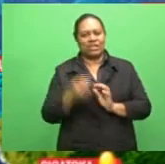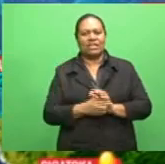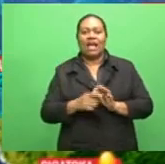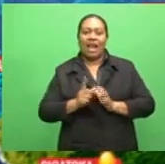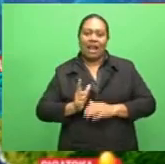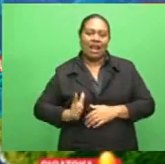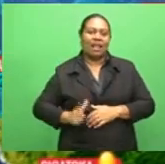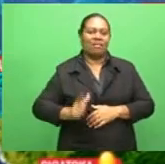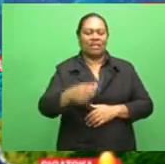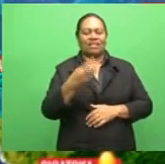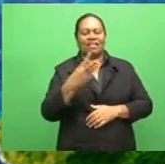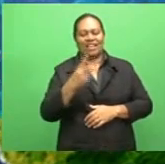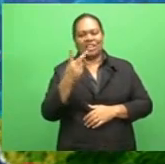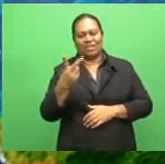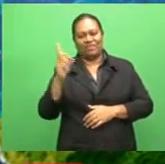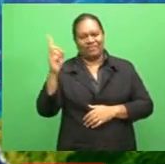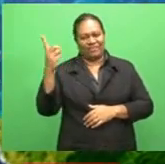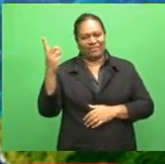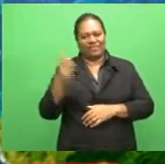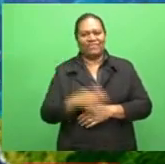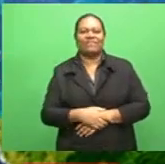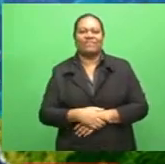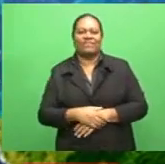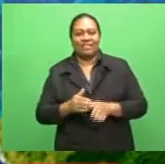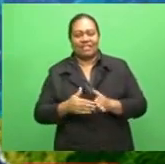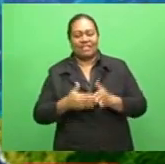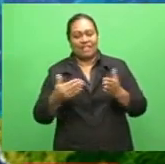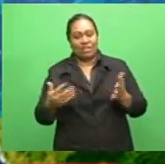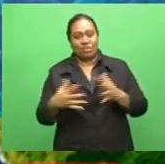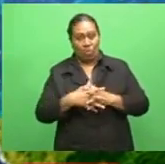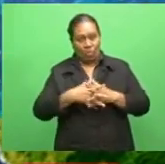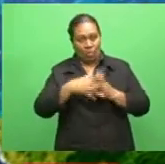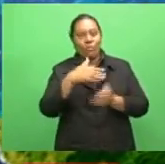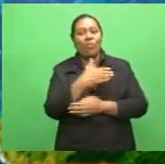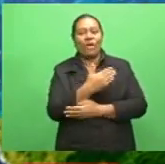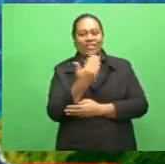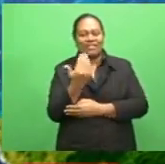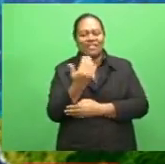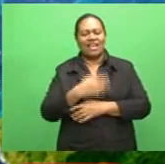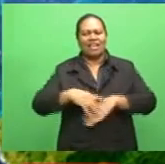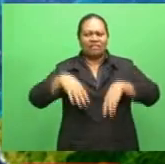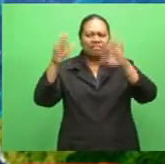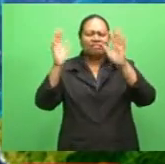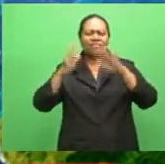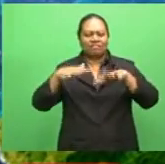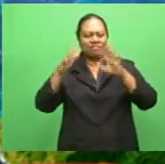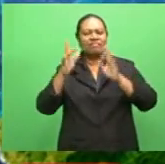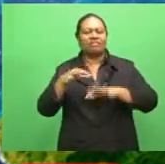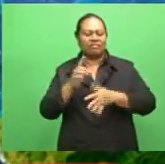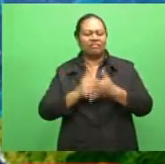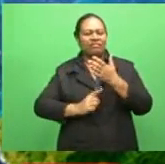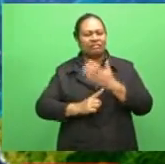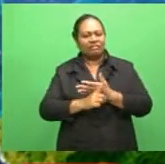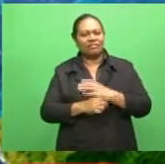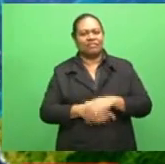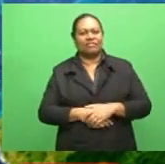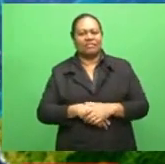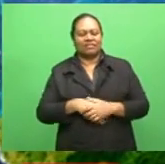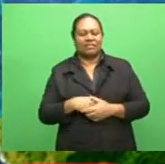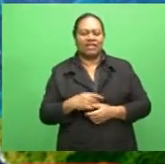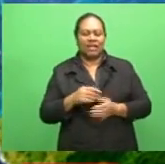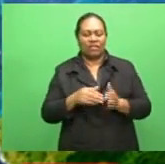up to 32 degrees. And looking further on to Wednesday, the showers will gradually ease, making space